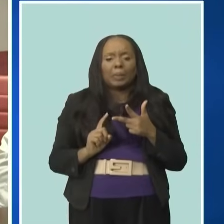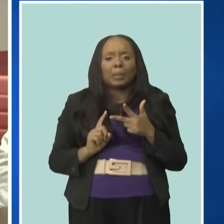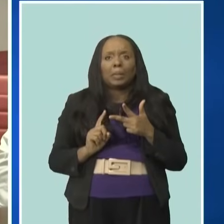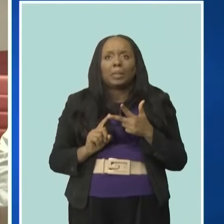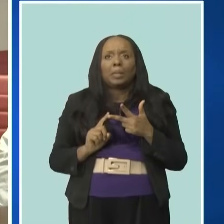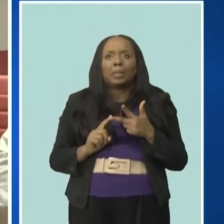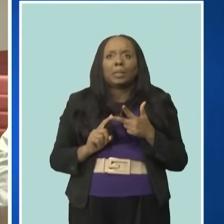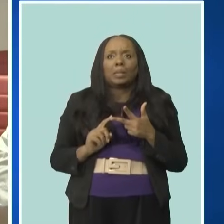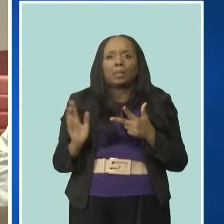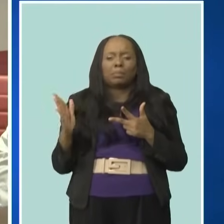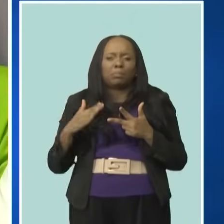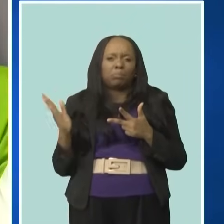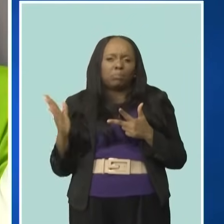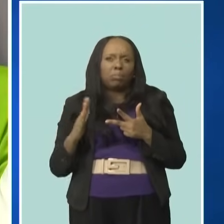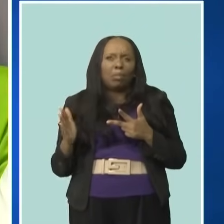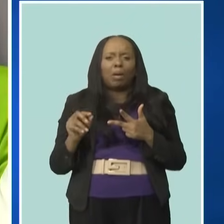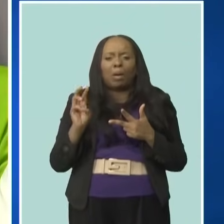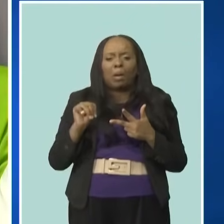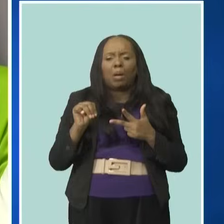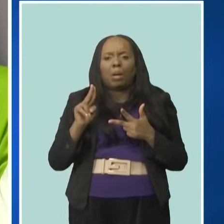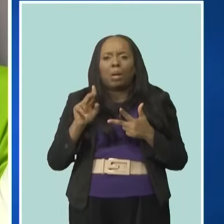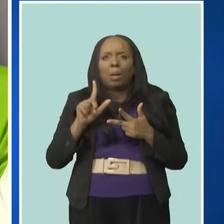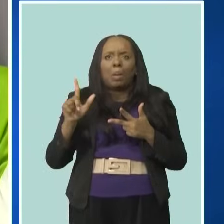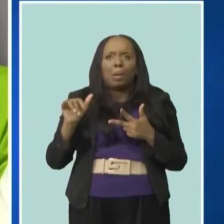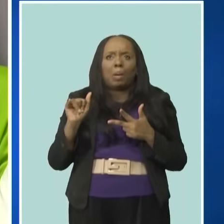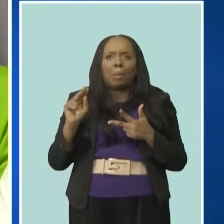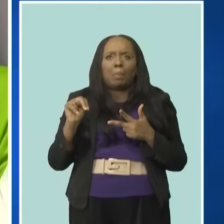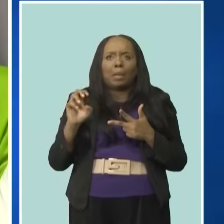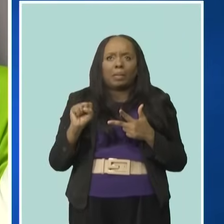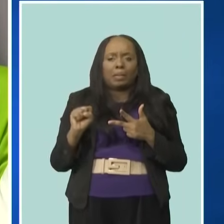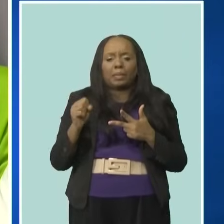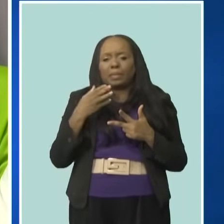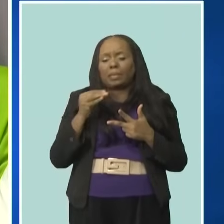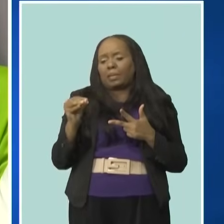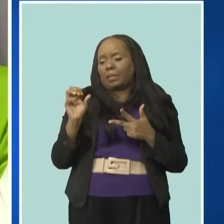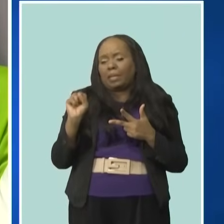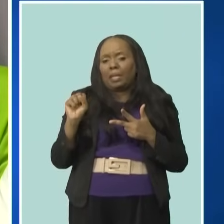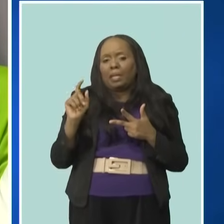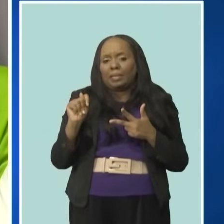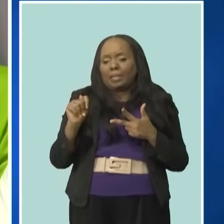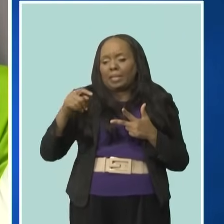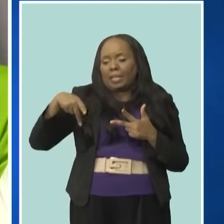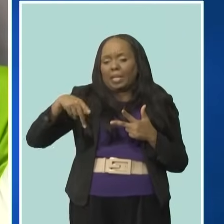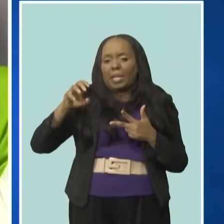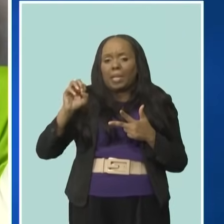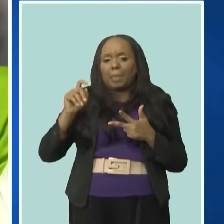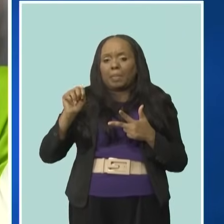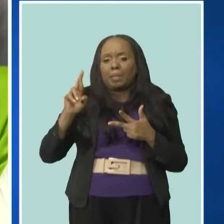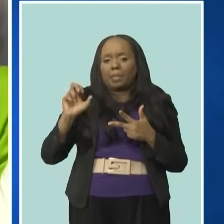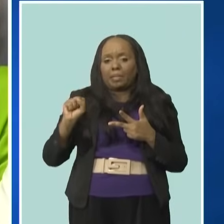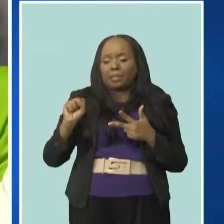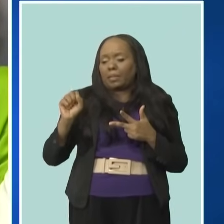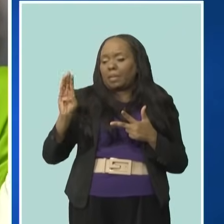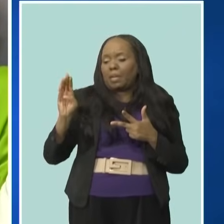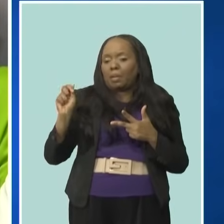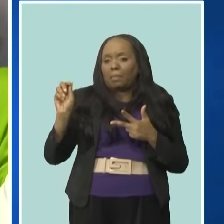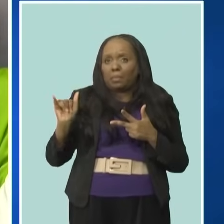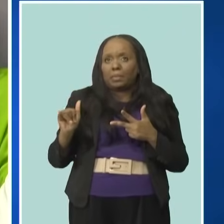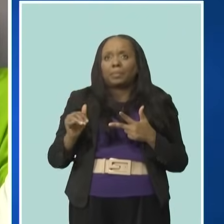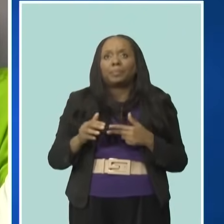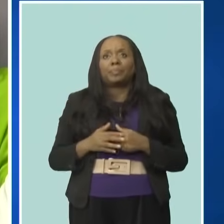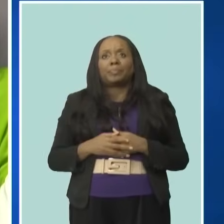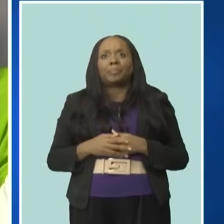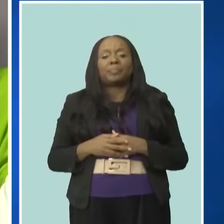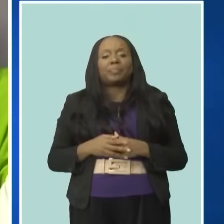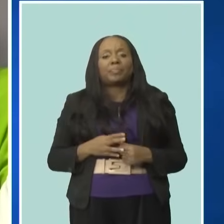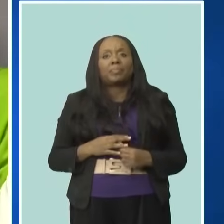between Mullins and the place called St. Peter's Bay, that's also still in St. Peter. As you come over